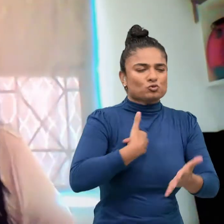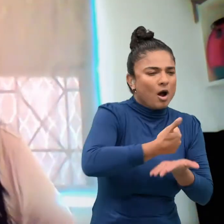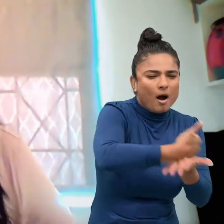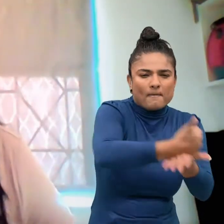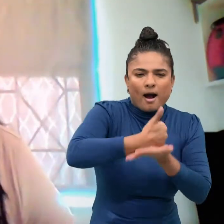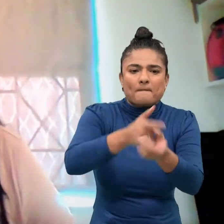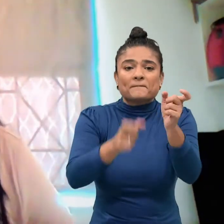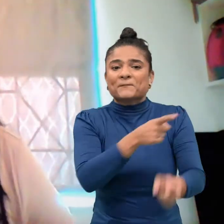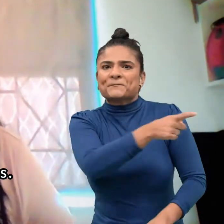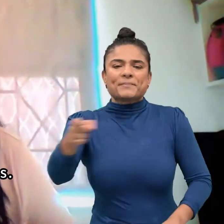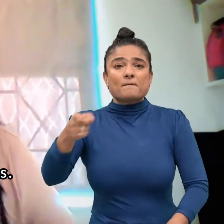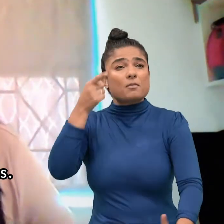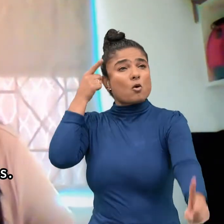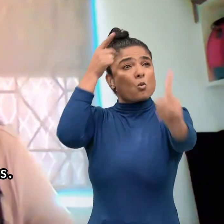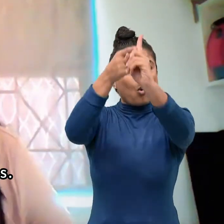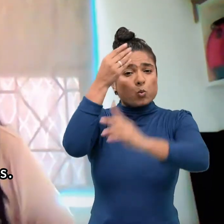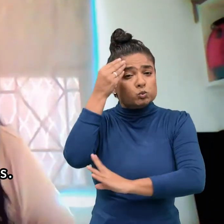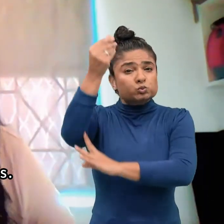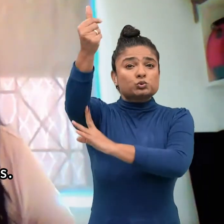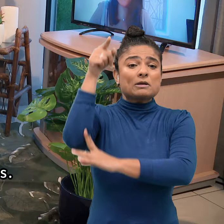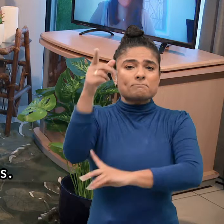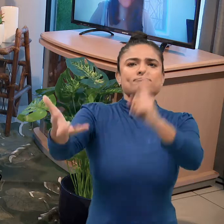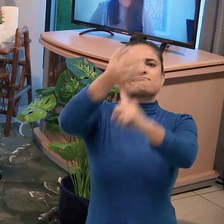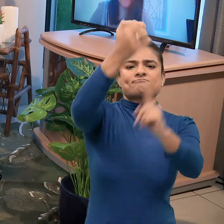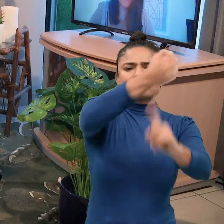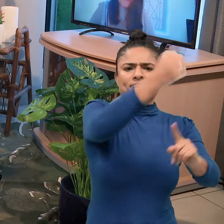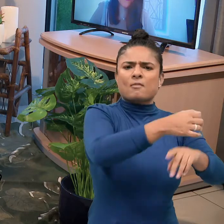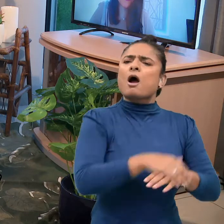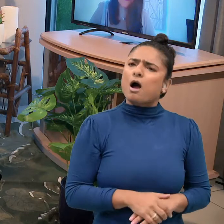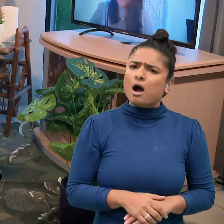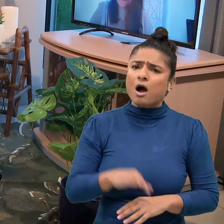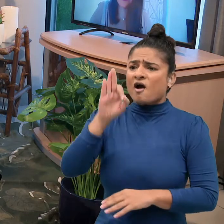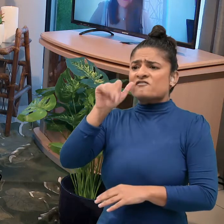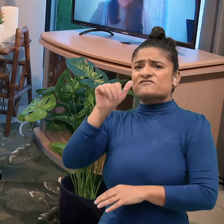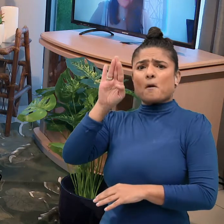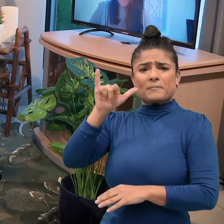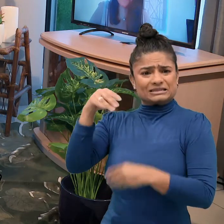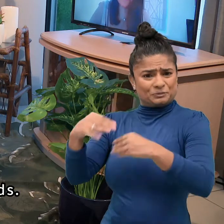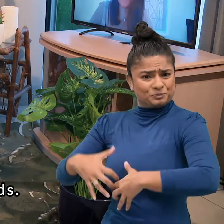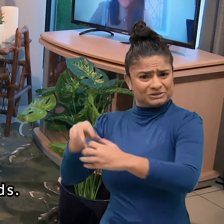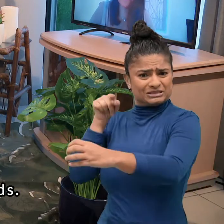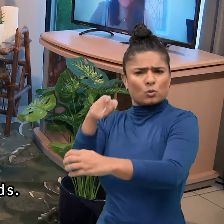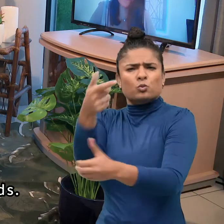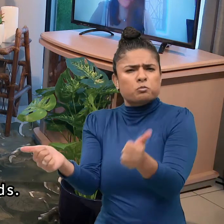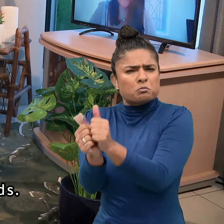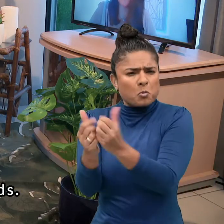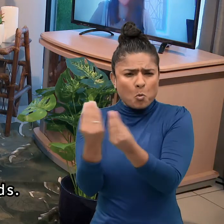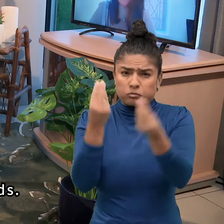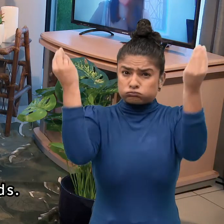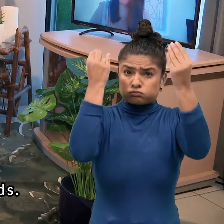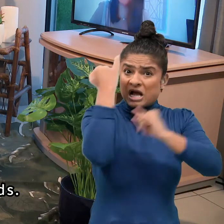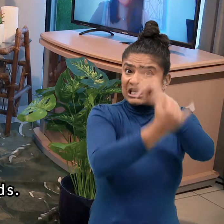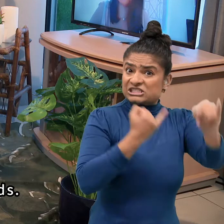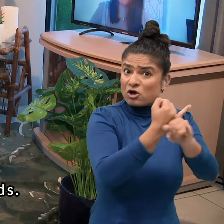to really help everyone achieve their goals and their dreams. And now, Bernadette, with Fability, you've partnered with